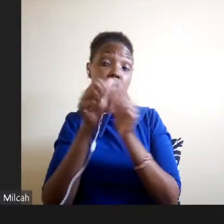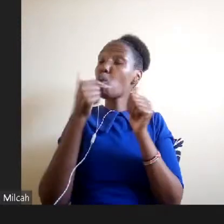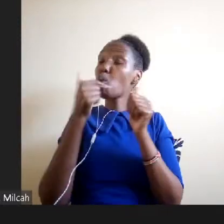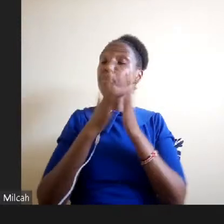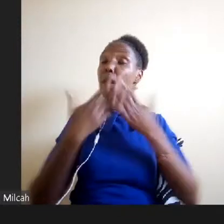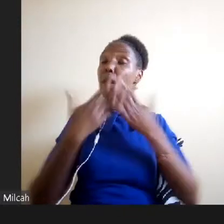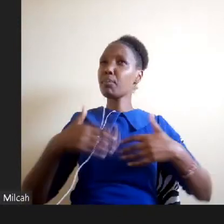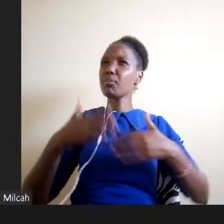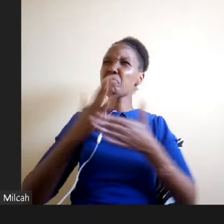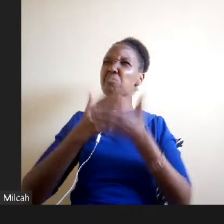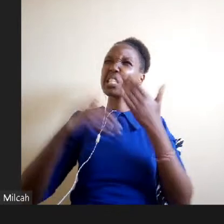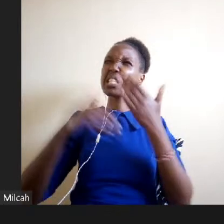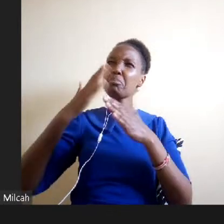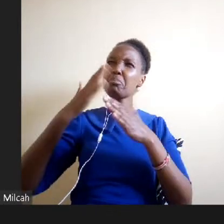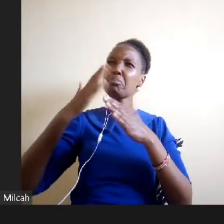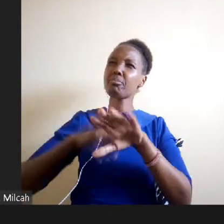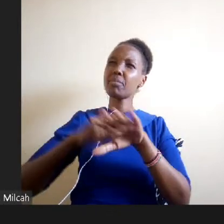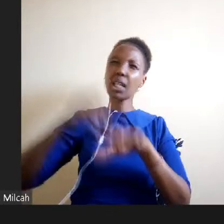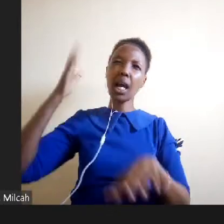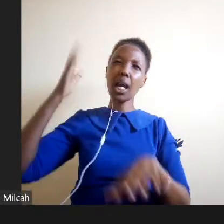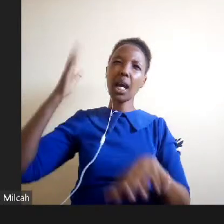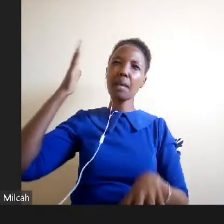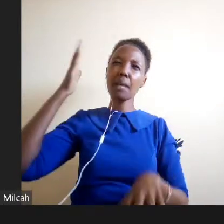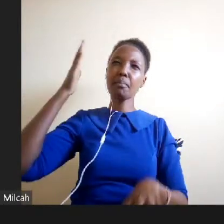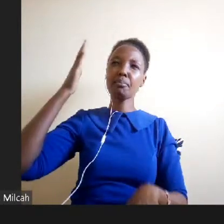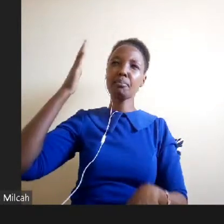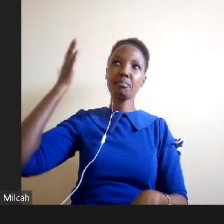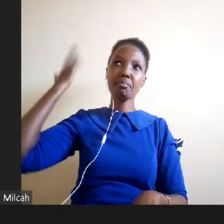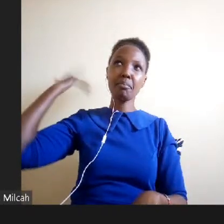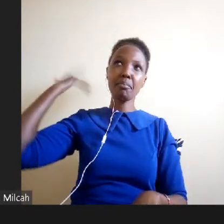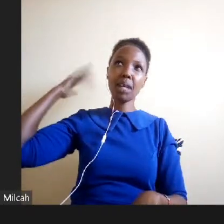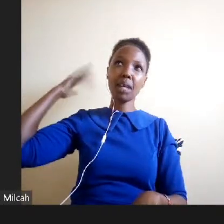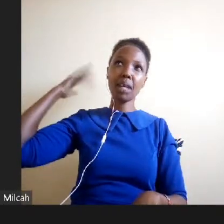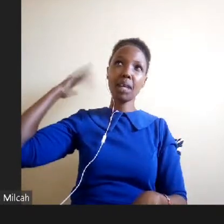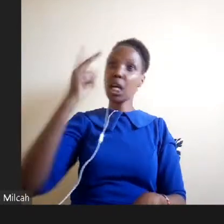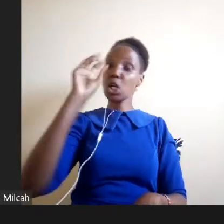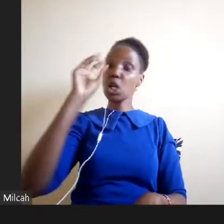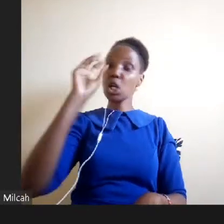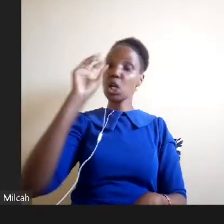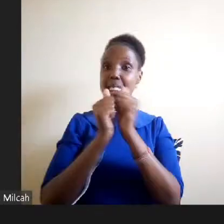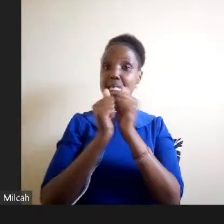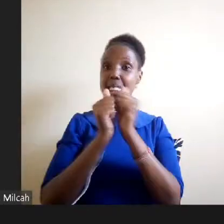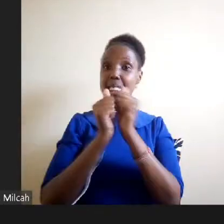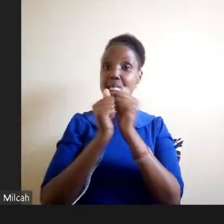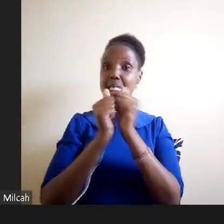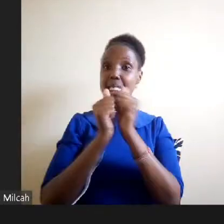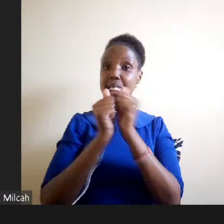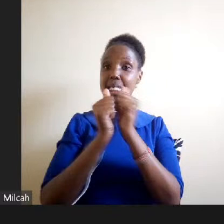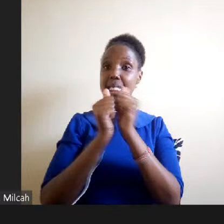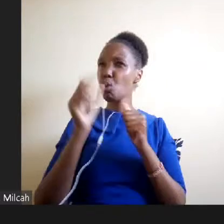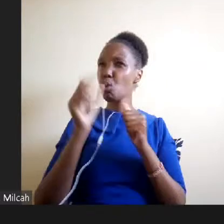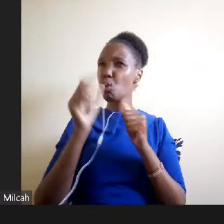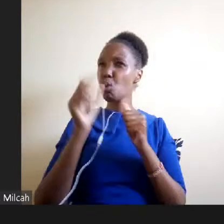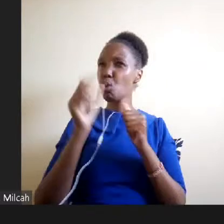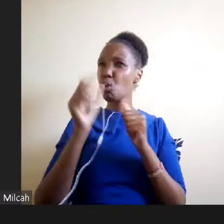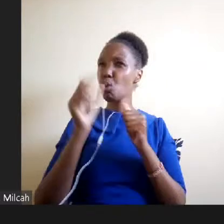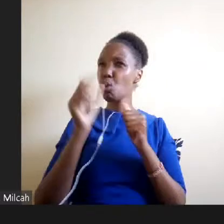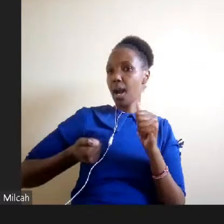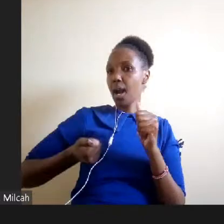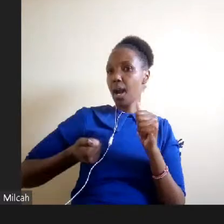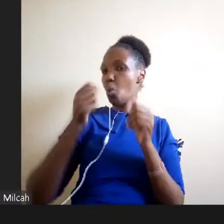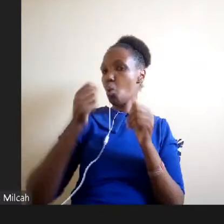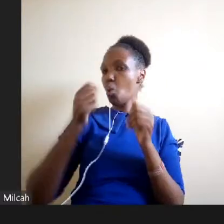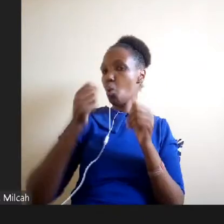sometimes, I think it was 2019 when I was watching news and I saw a girl who was 17 years old